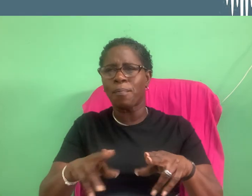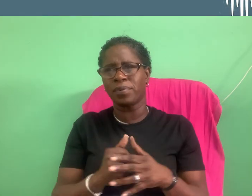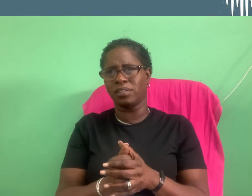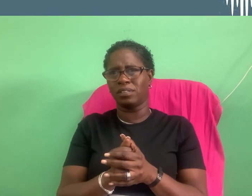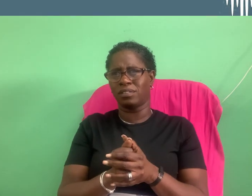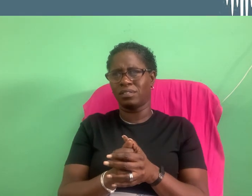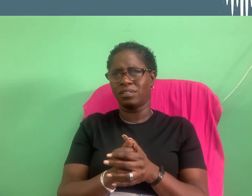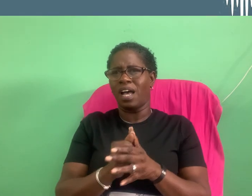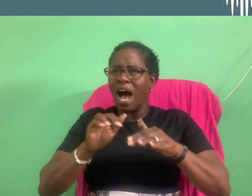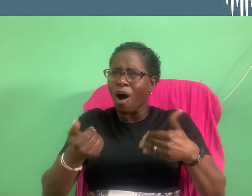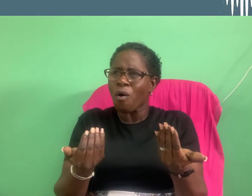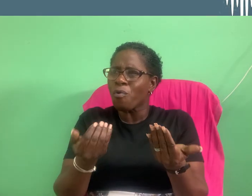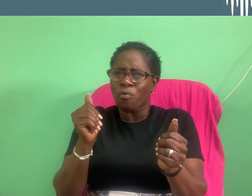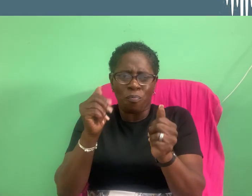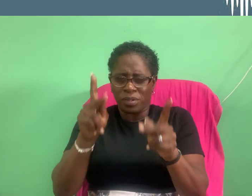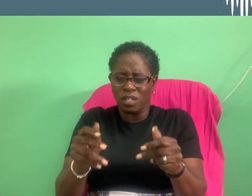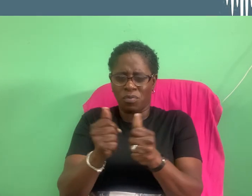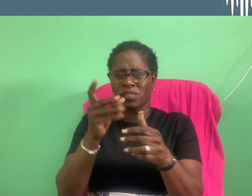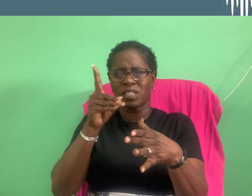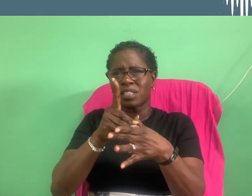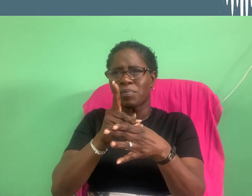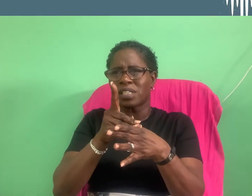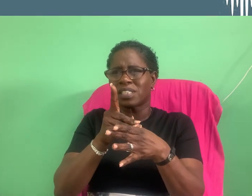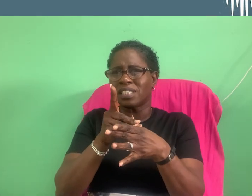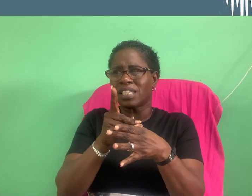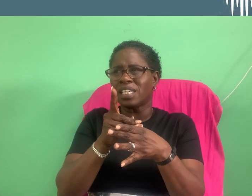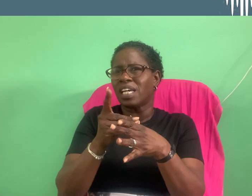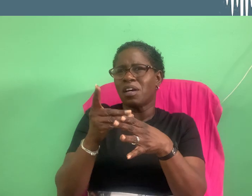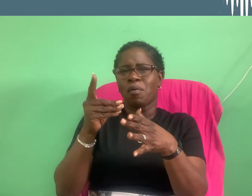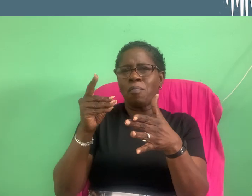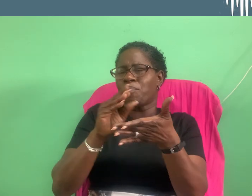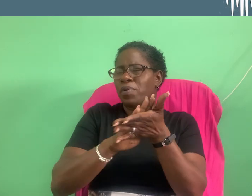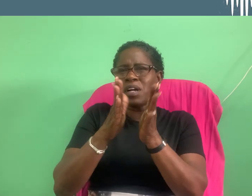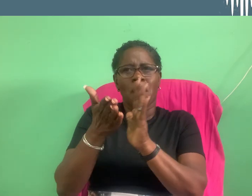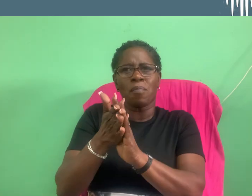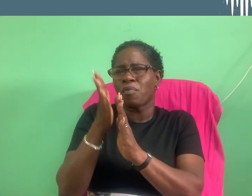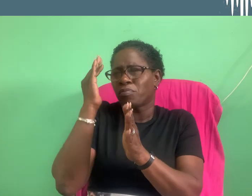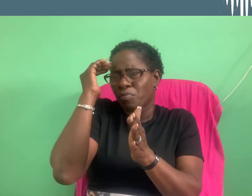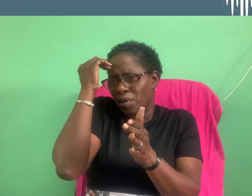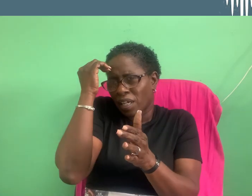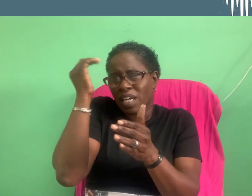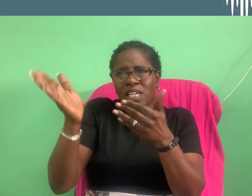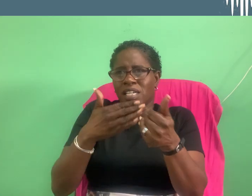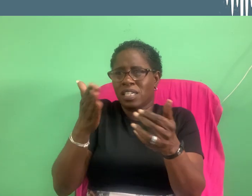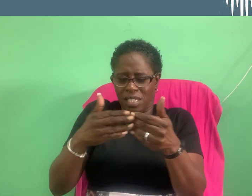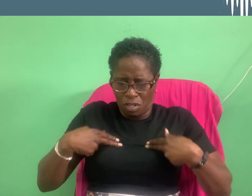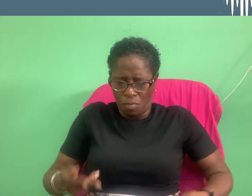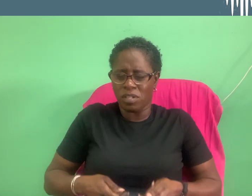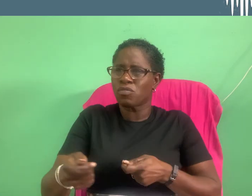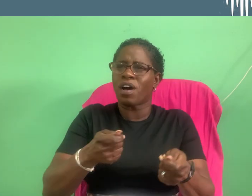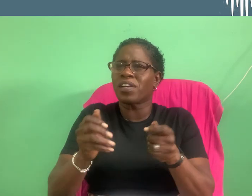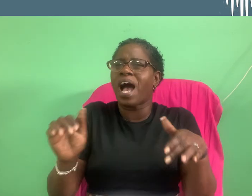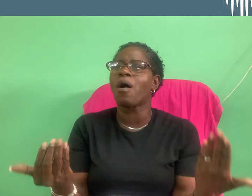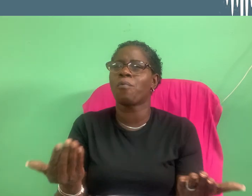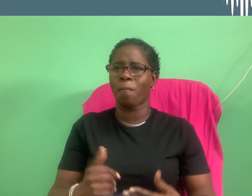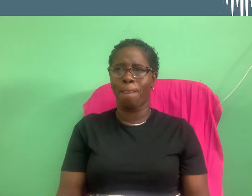conditions that make a person with disability more vulnerable, more exposed to the risk of being exploited and trafficked?